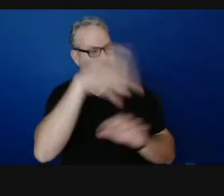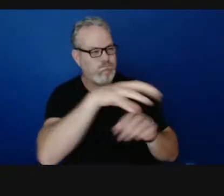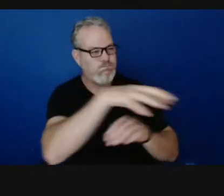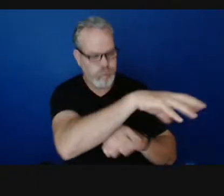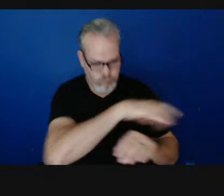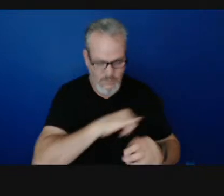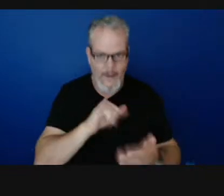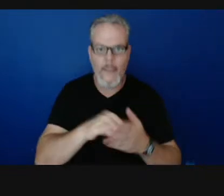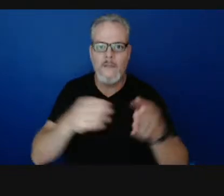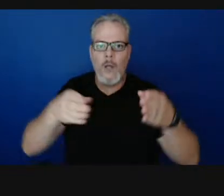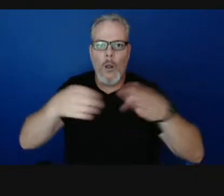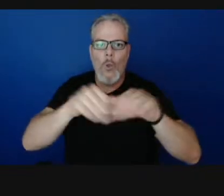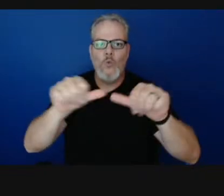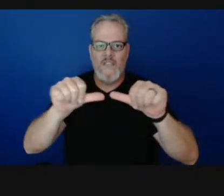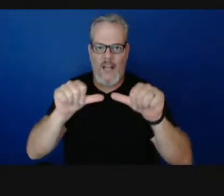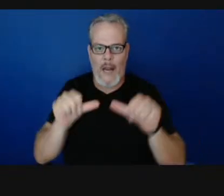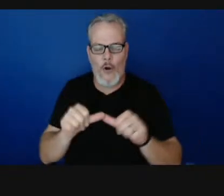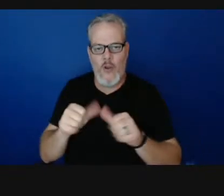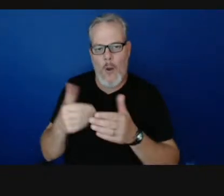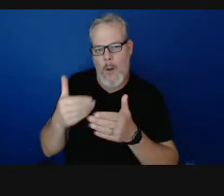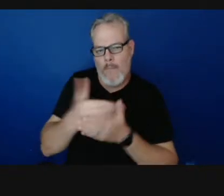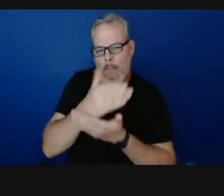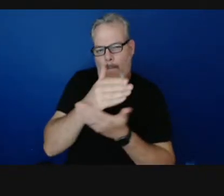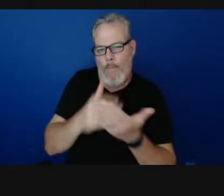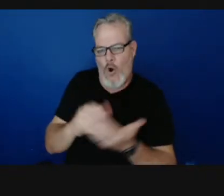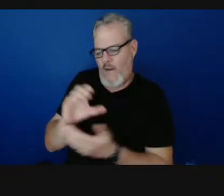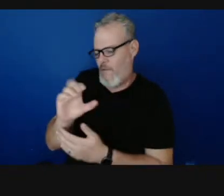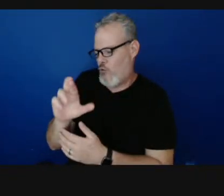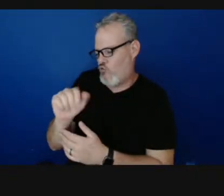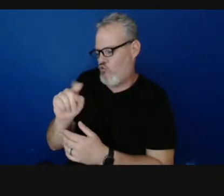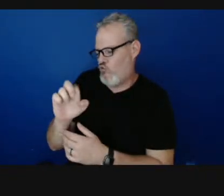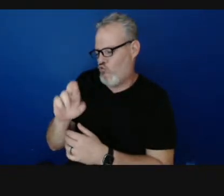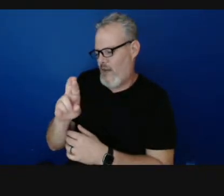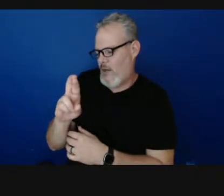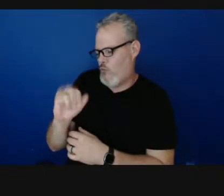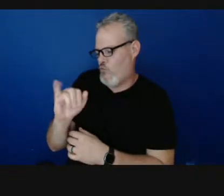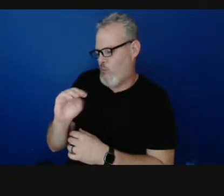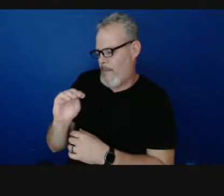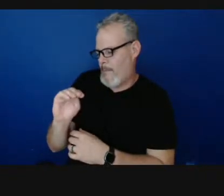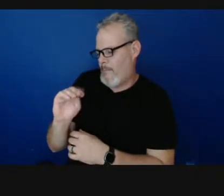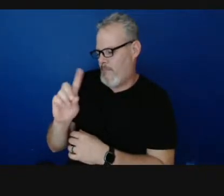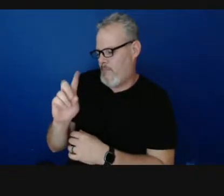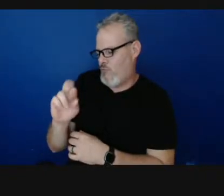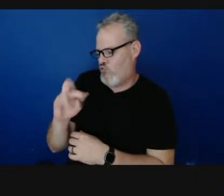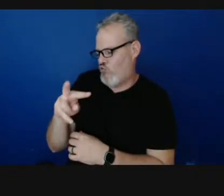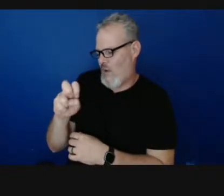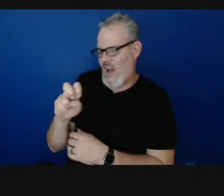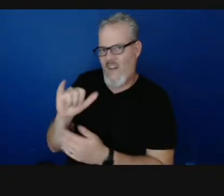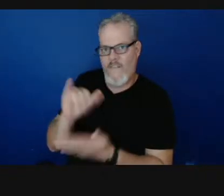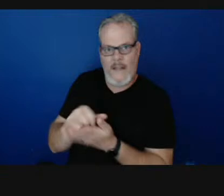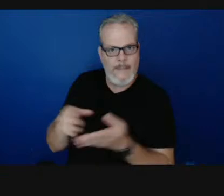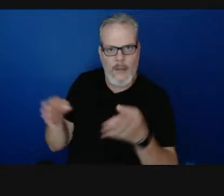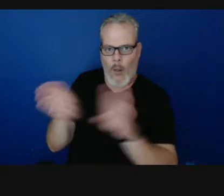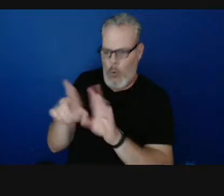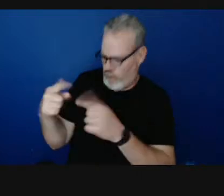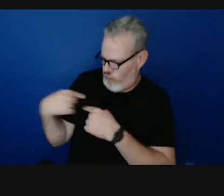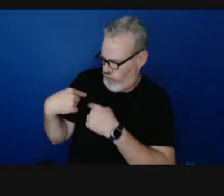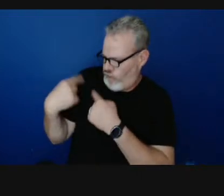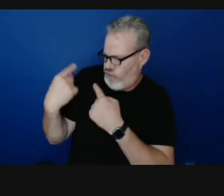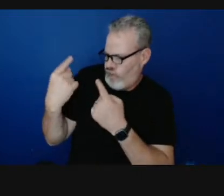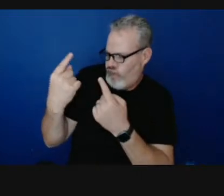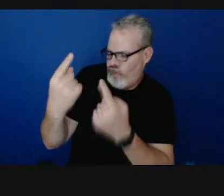on a portion of Crater Rim Drive that has been closed to the public since 2008. But you can see a lot of that tephra accumulated on the road